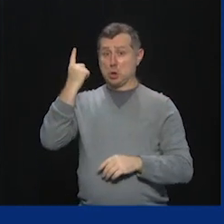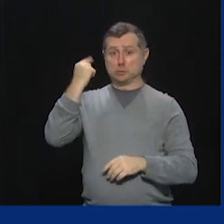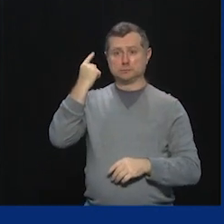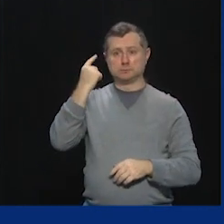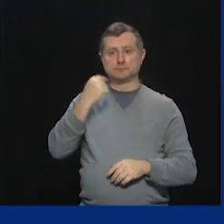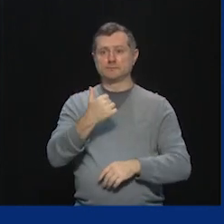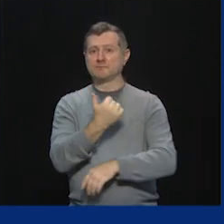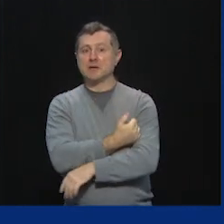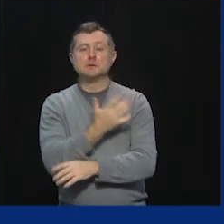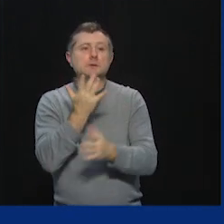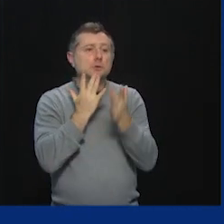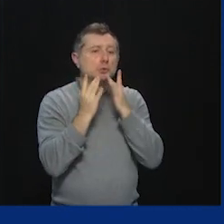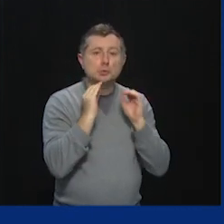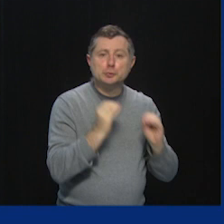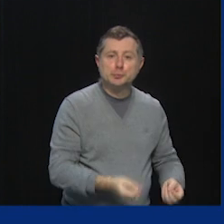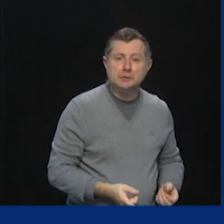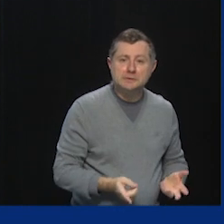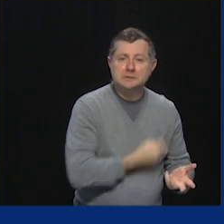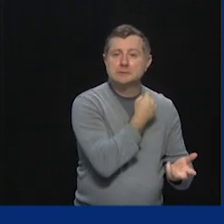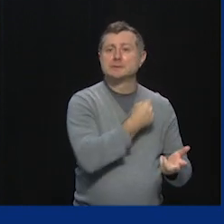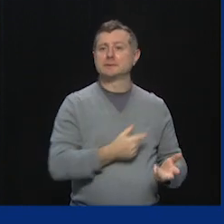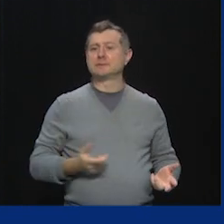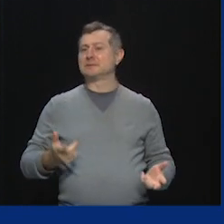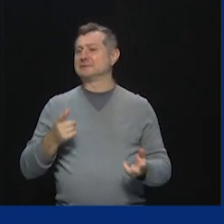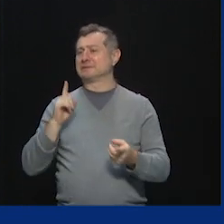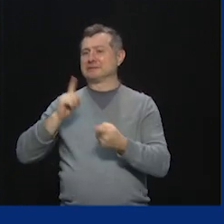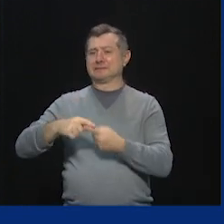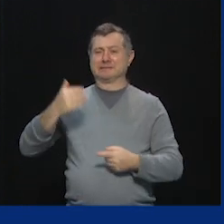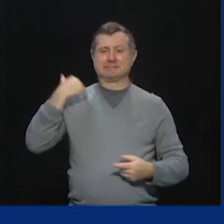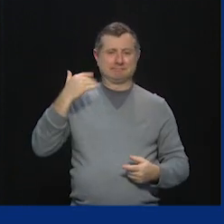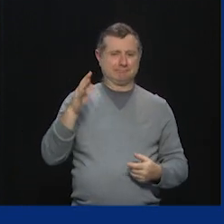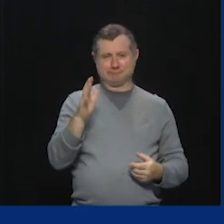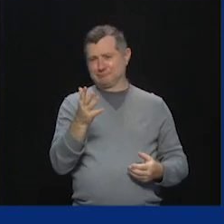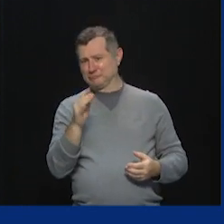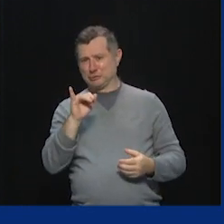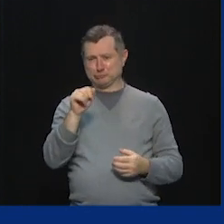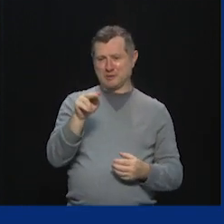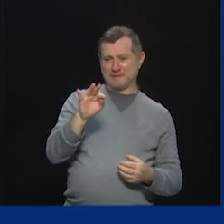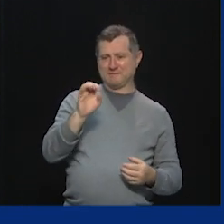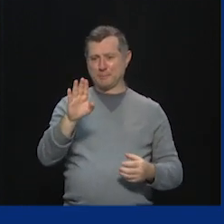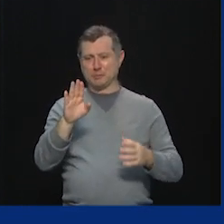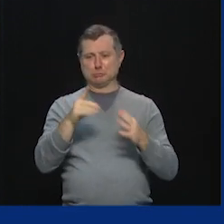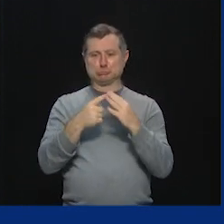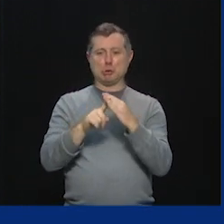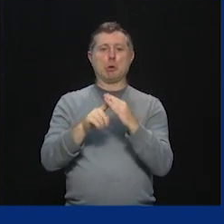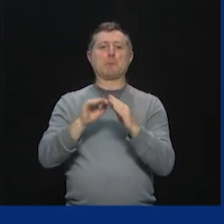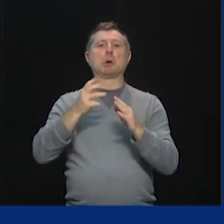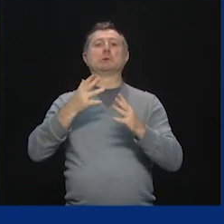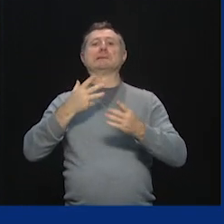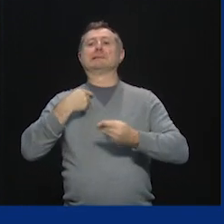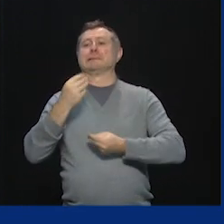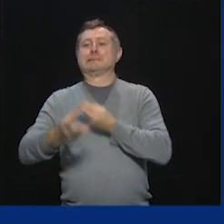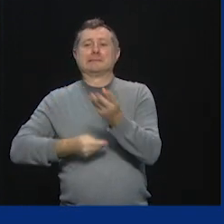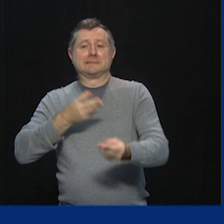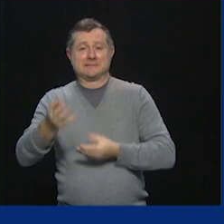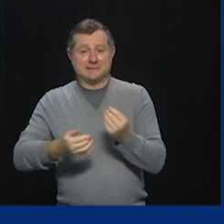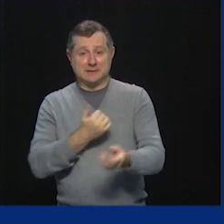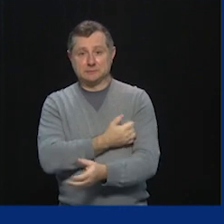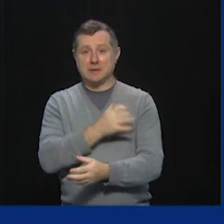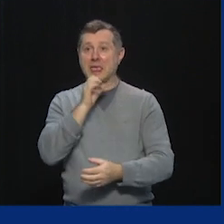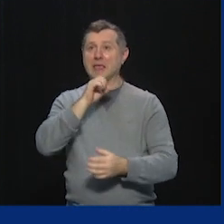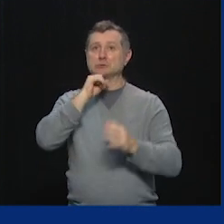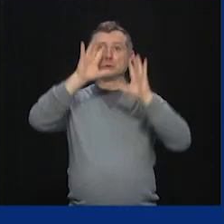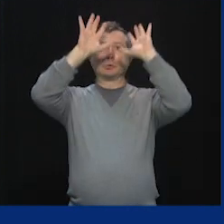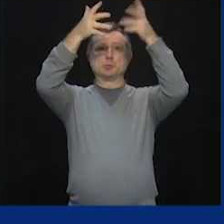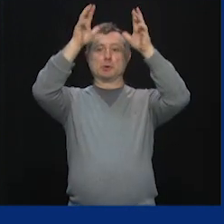basically widespread until last January, February. I didn't get mine until March. We did it by age. So we have so much more at our disposal